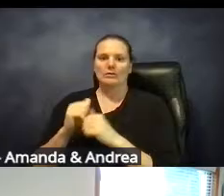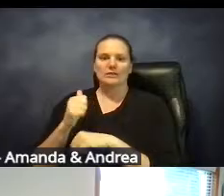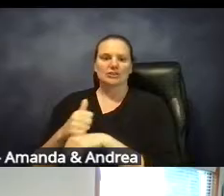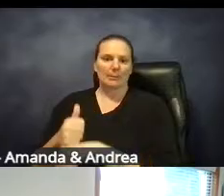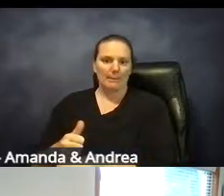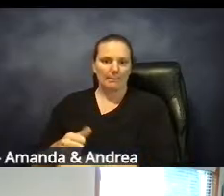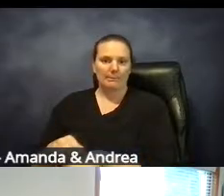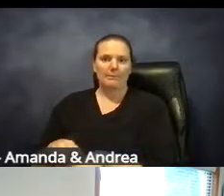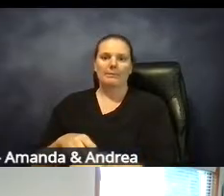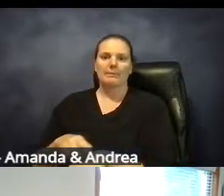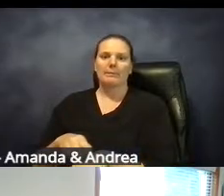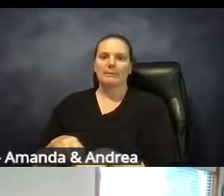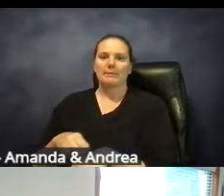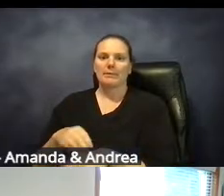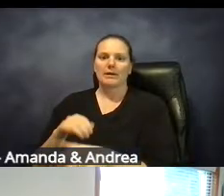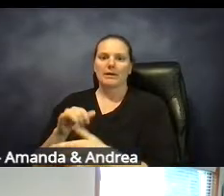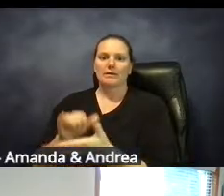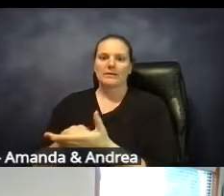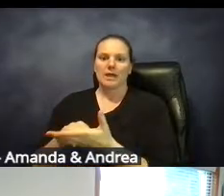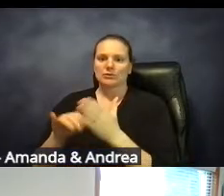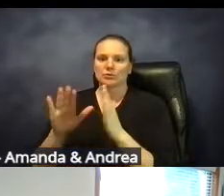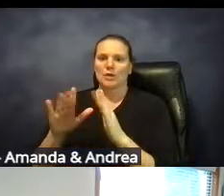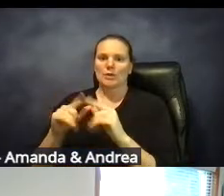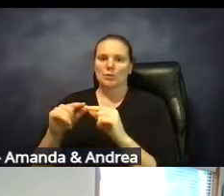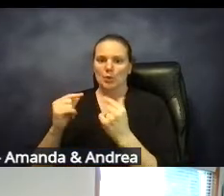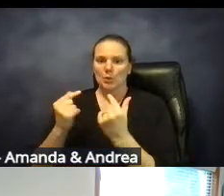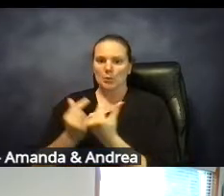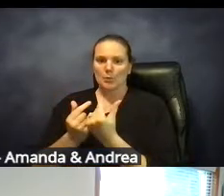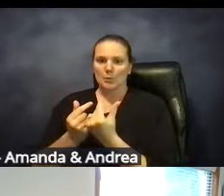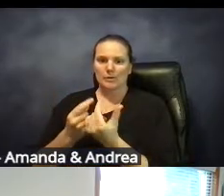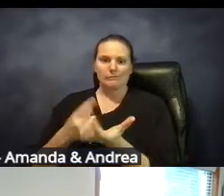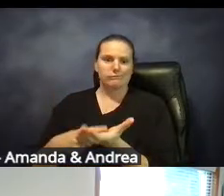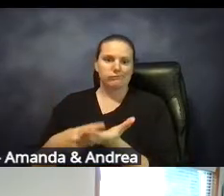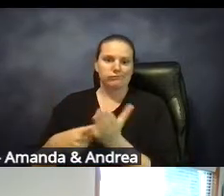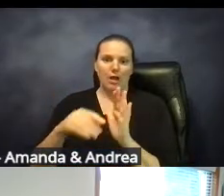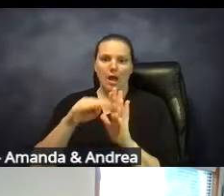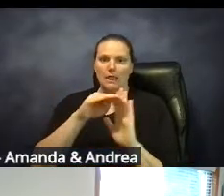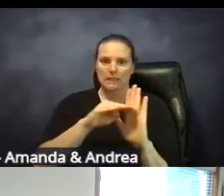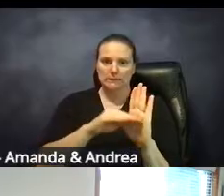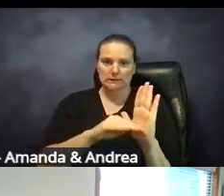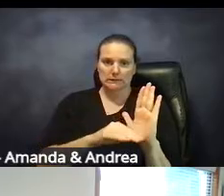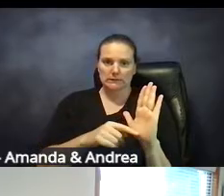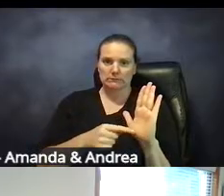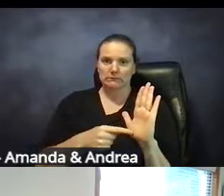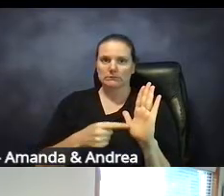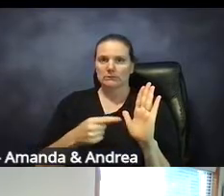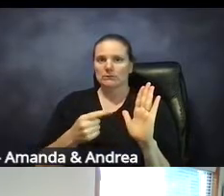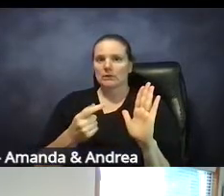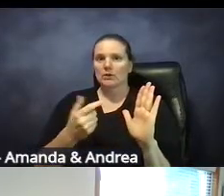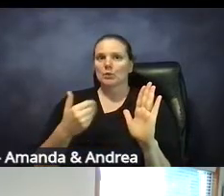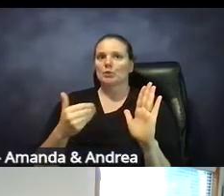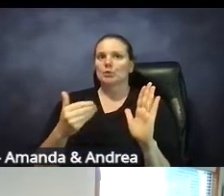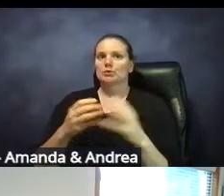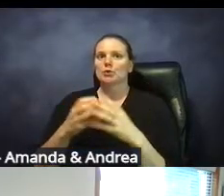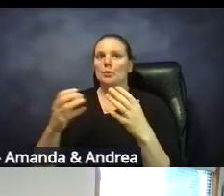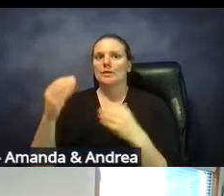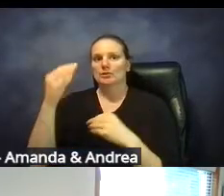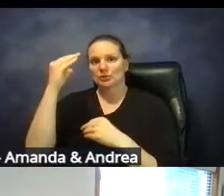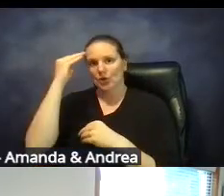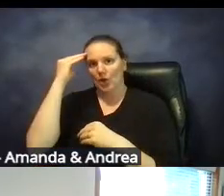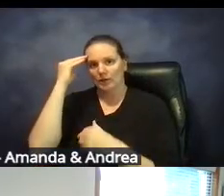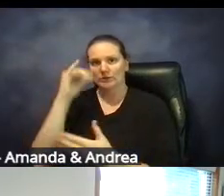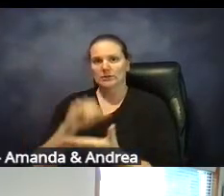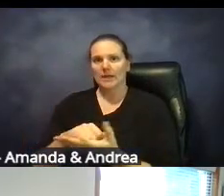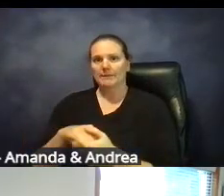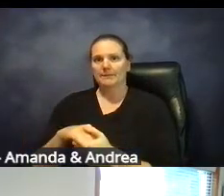definitely a great group for us to kind of keep on our list as a wealth of knowledge.